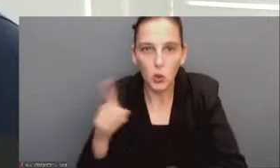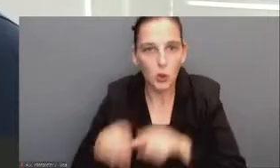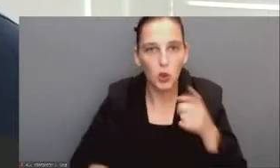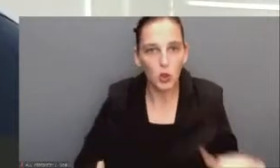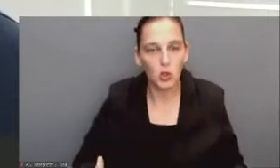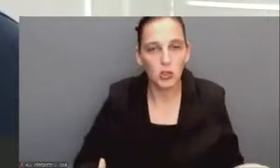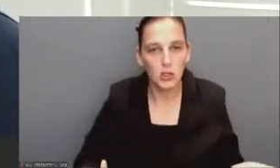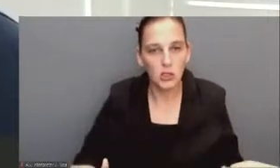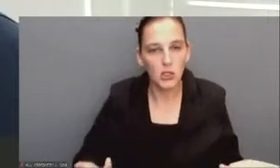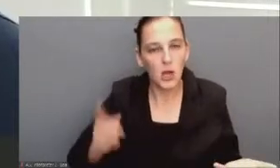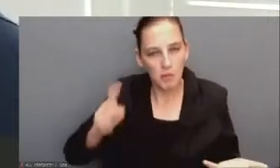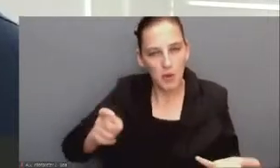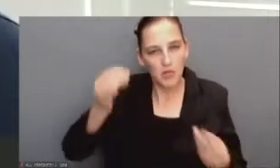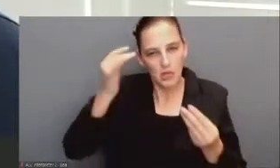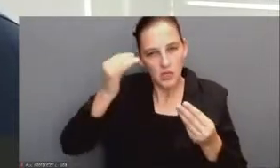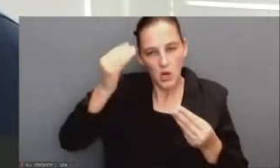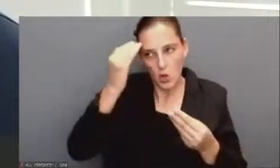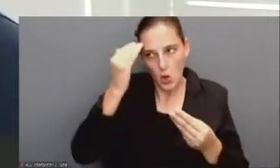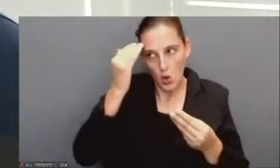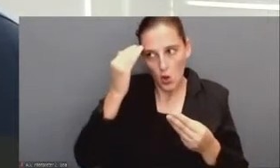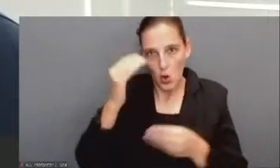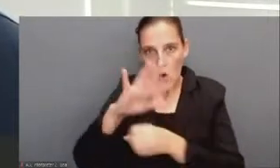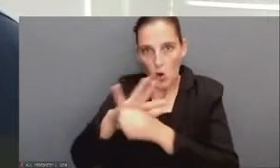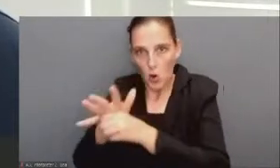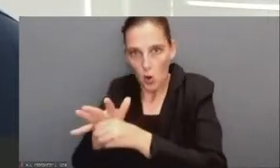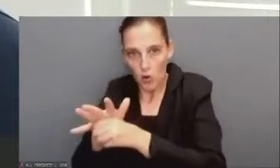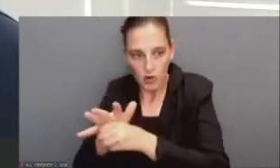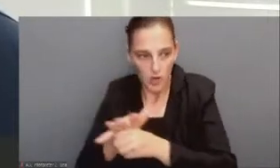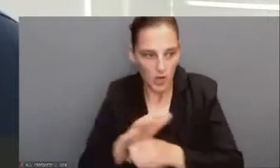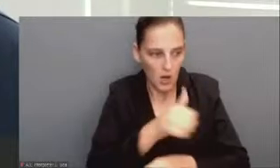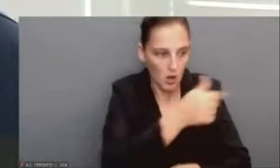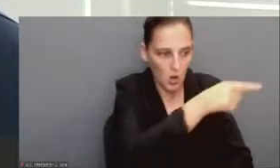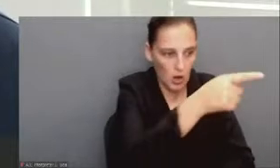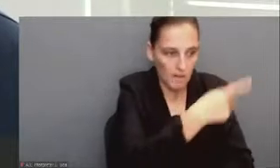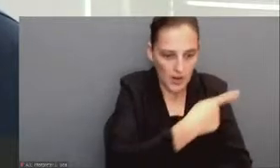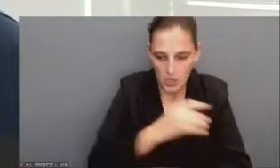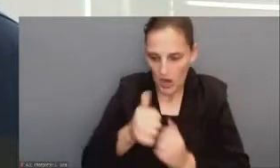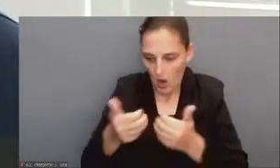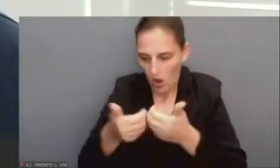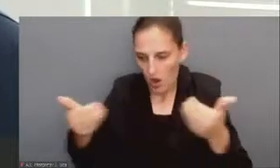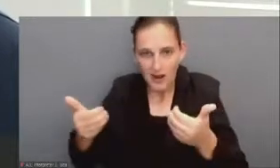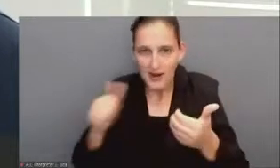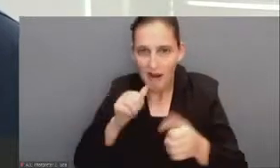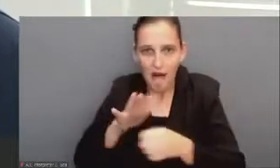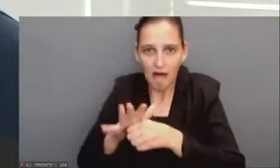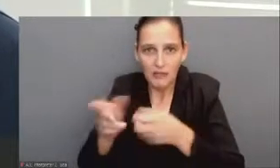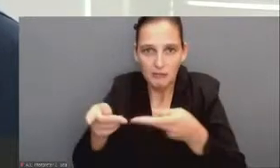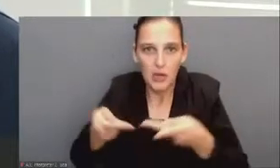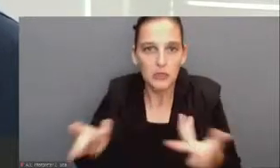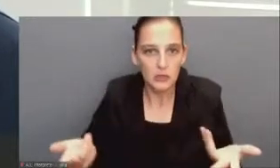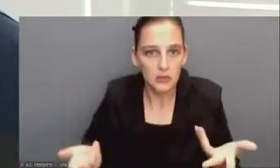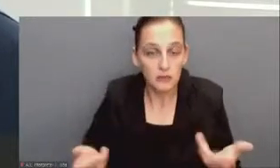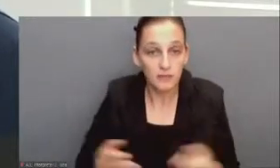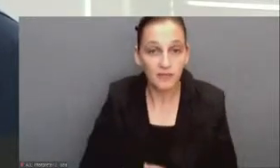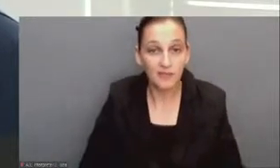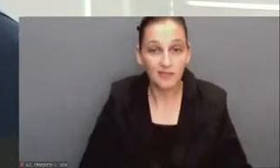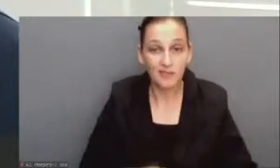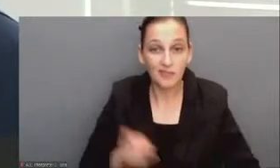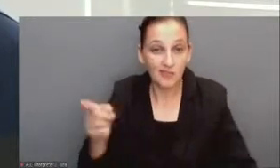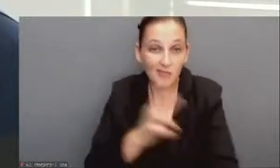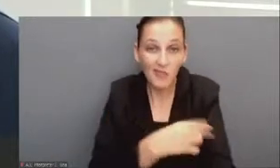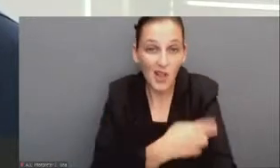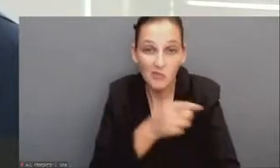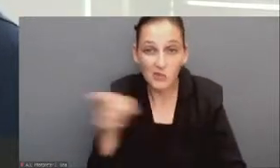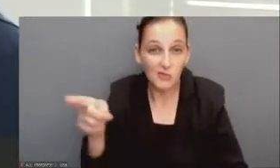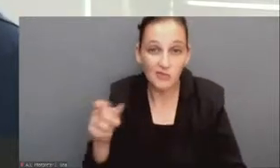the kind of space you need there to isolate these patients from the rest of the healthcare system. The lack of single beds or single bedded rooms